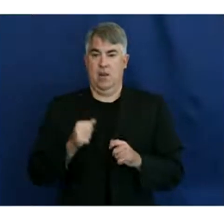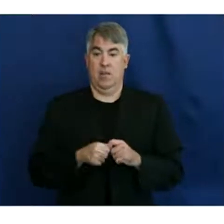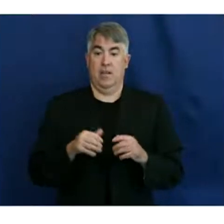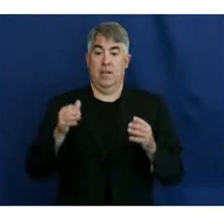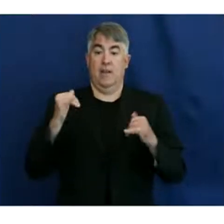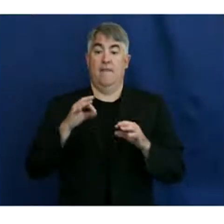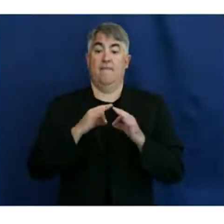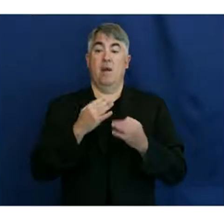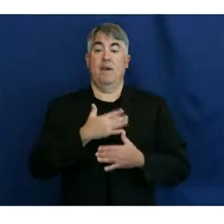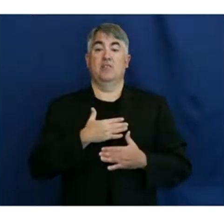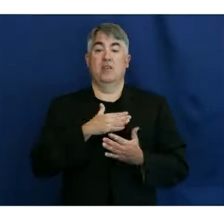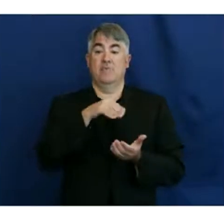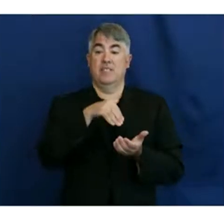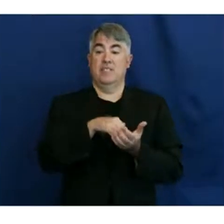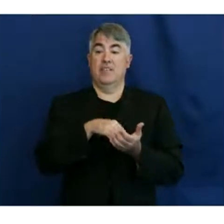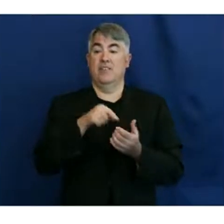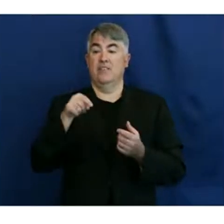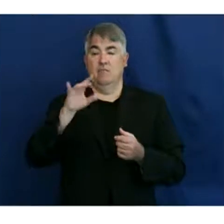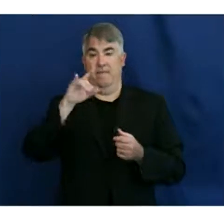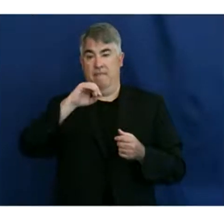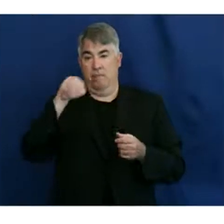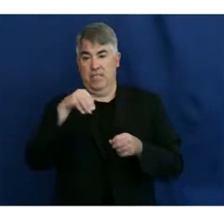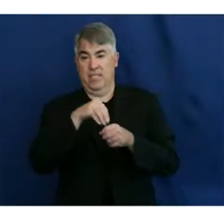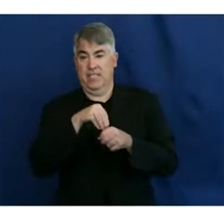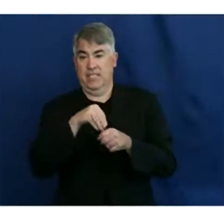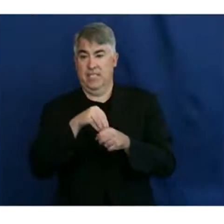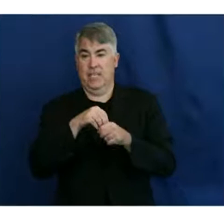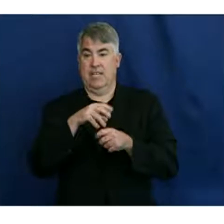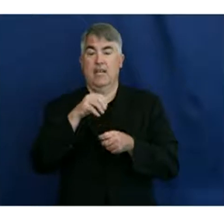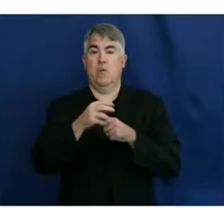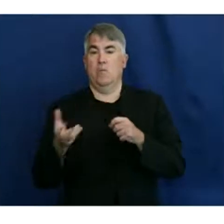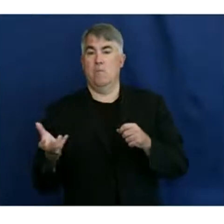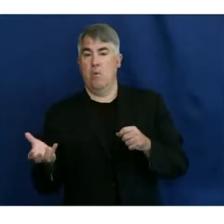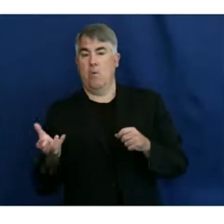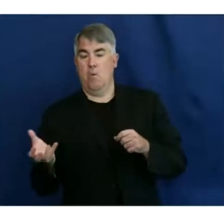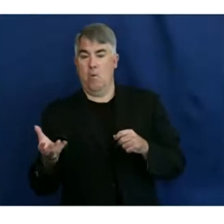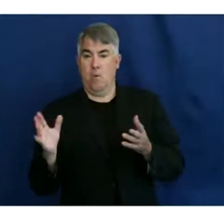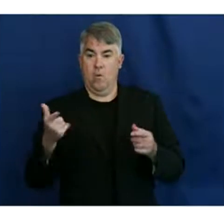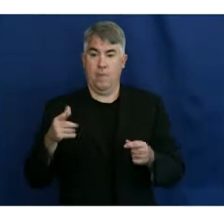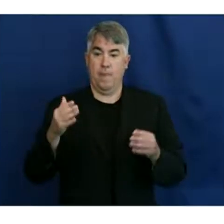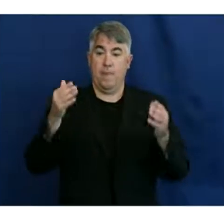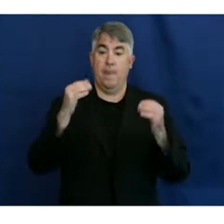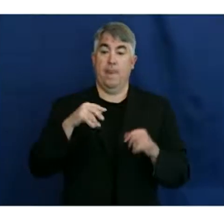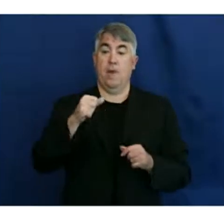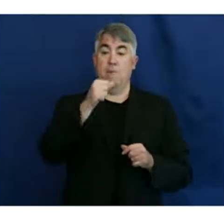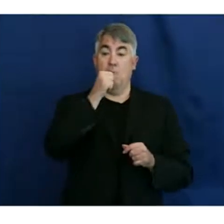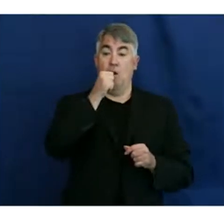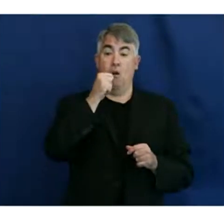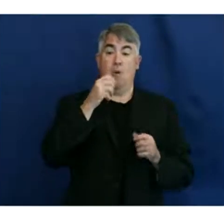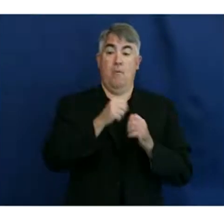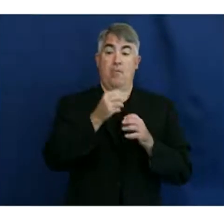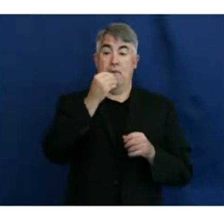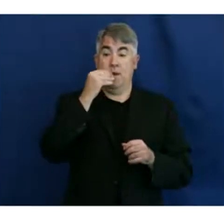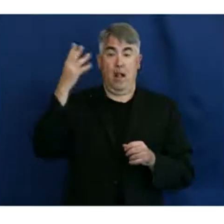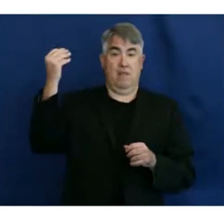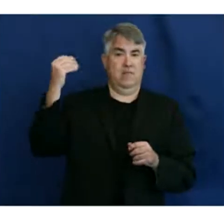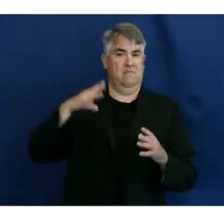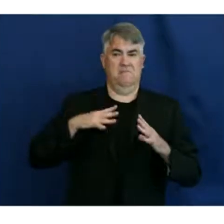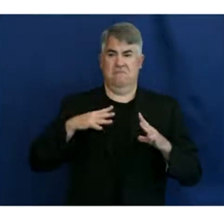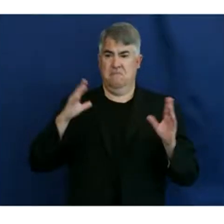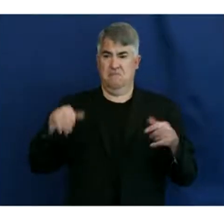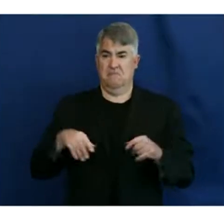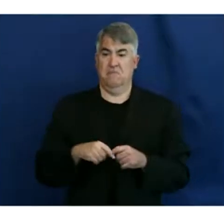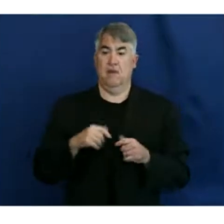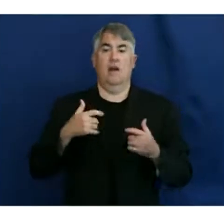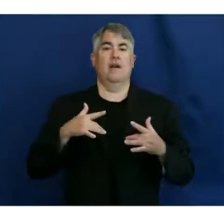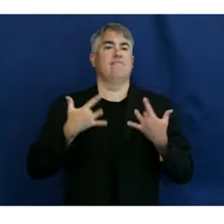centers, they're indoors at 25%. Bars that do not have meal service can resume activities outdoors. Live events can move